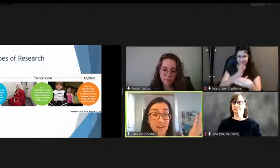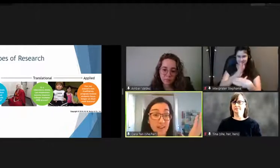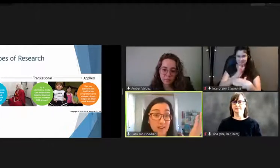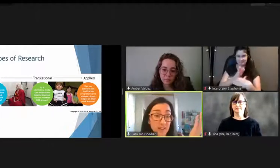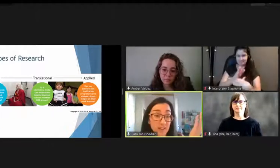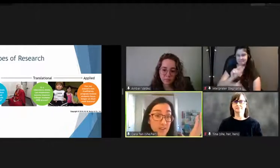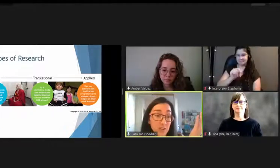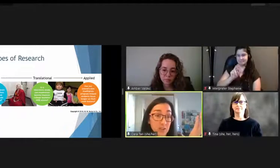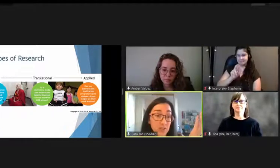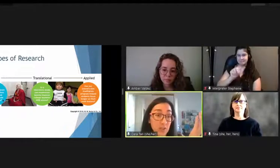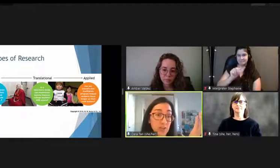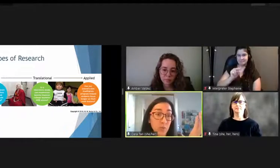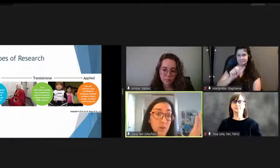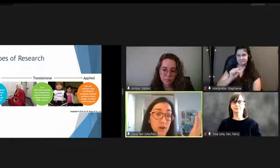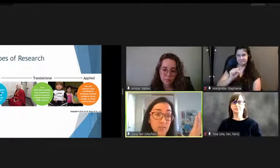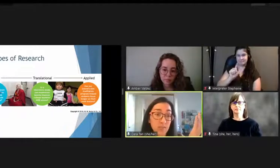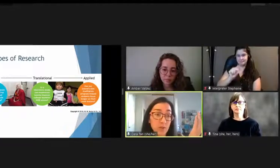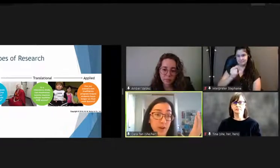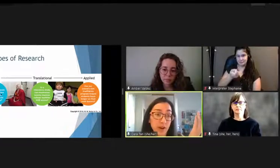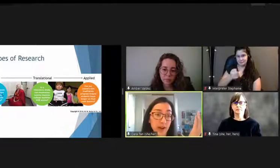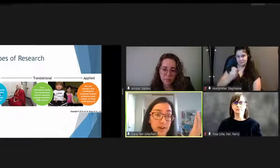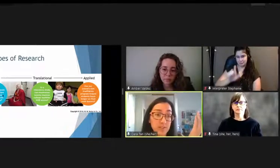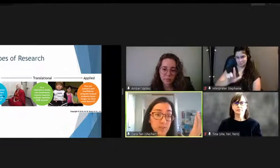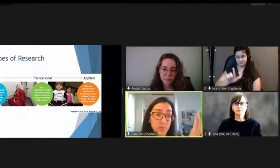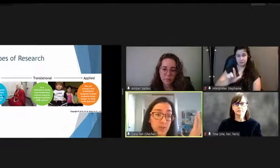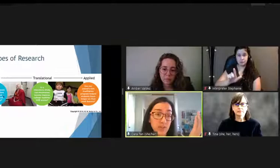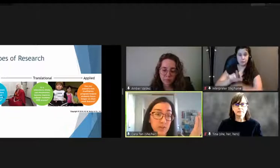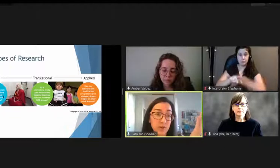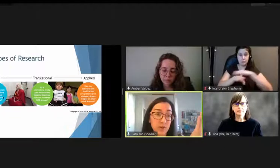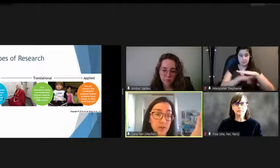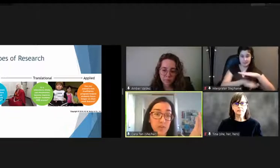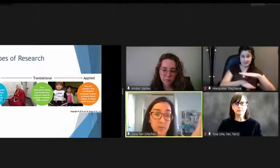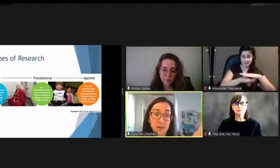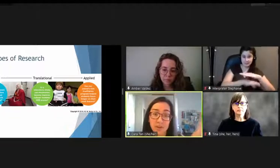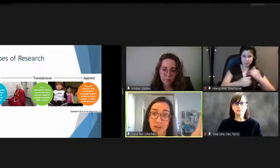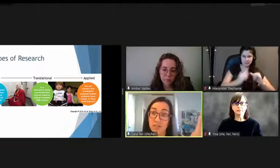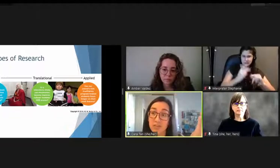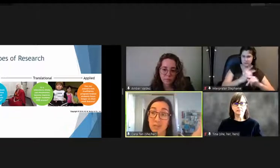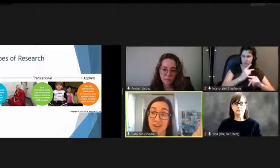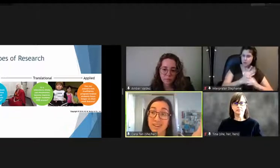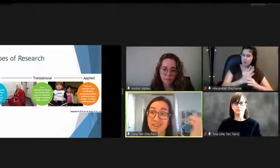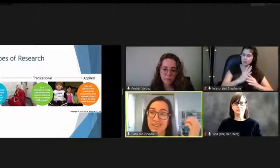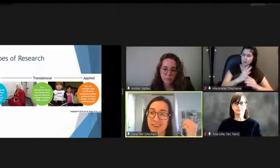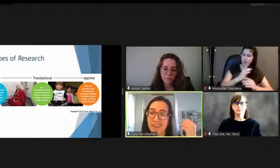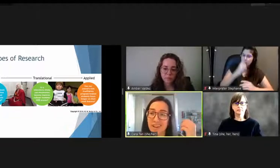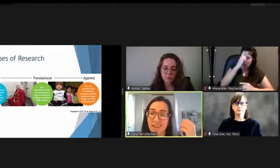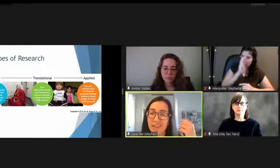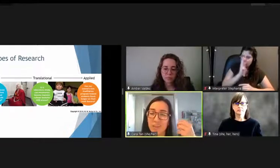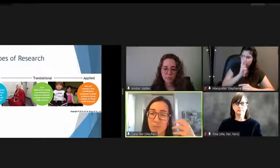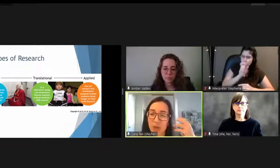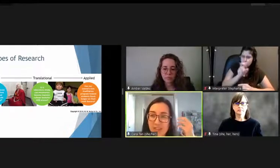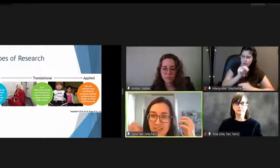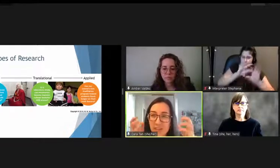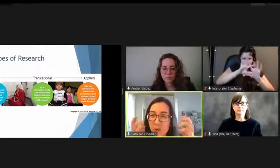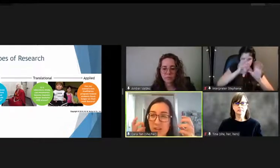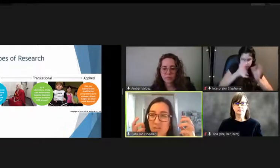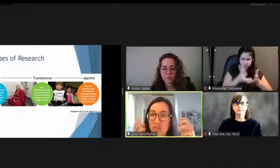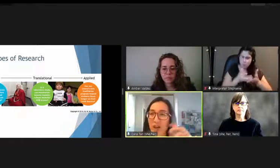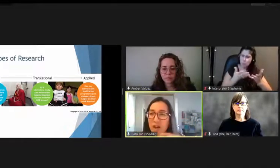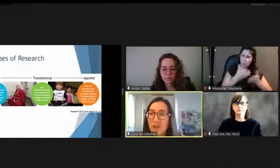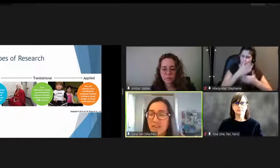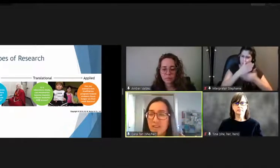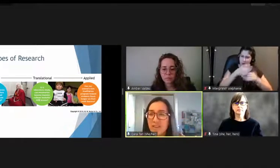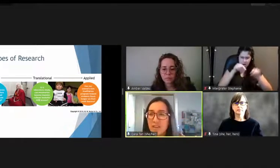this case, this question is, what parts of the brain are active when experienced meditators are meditating? The basic